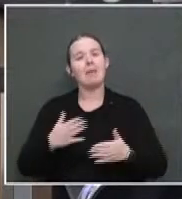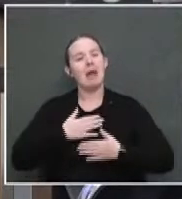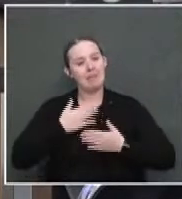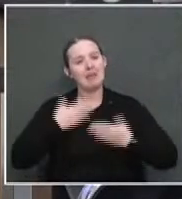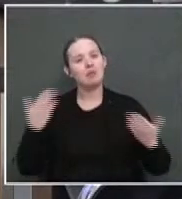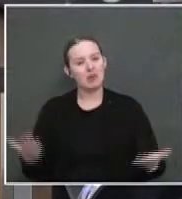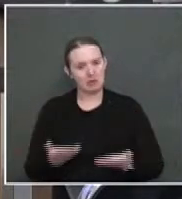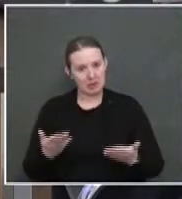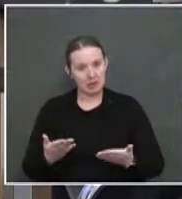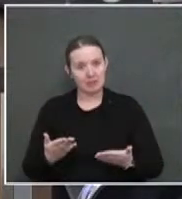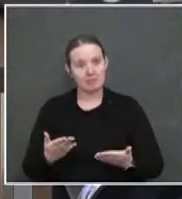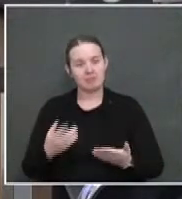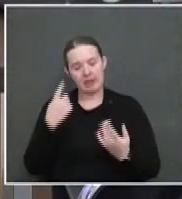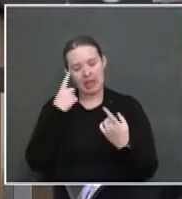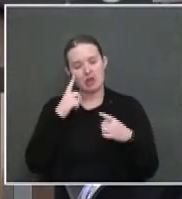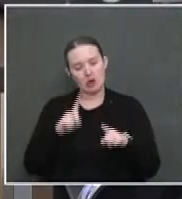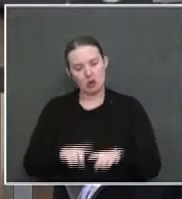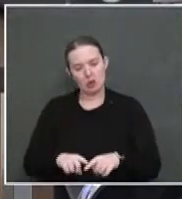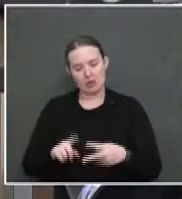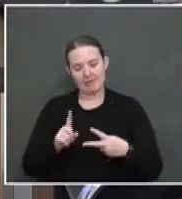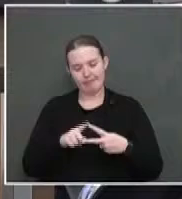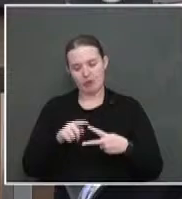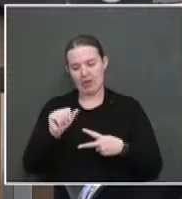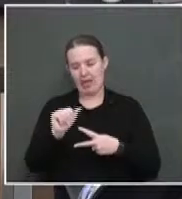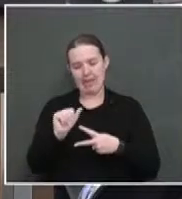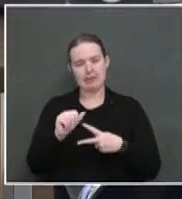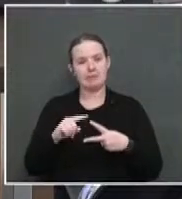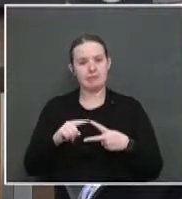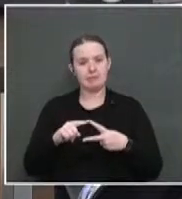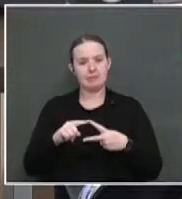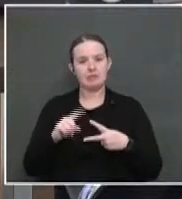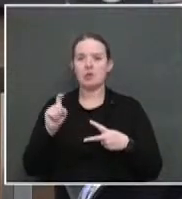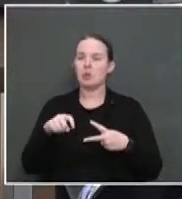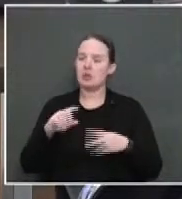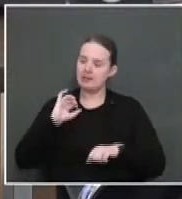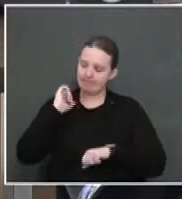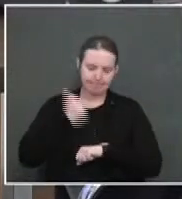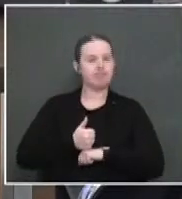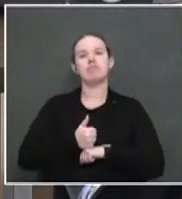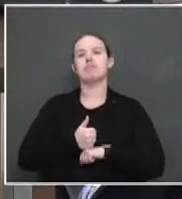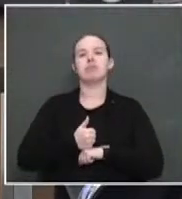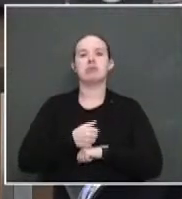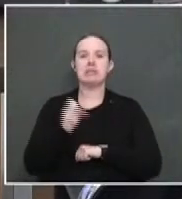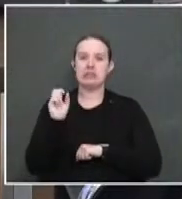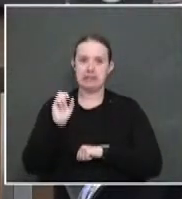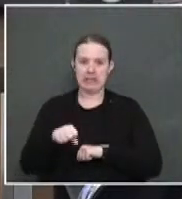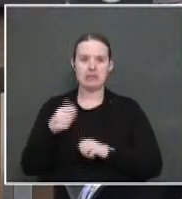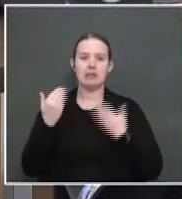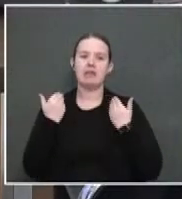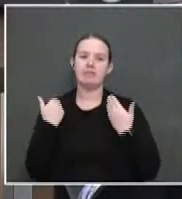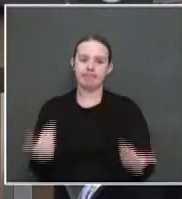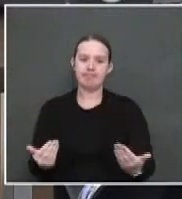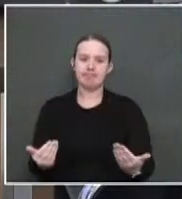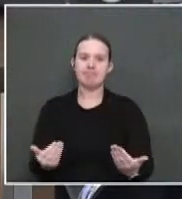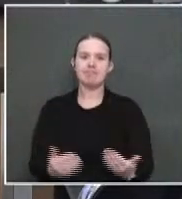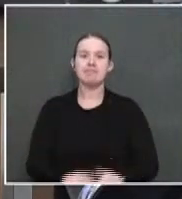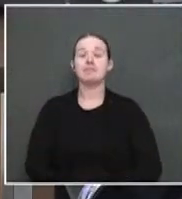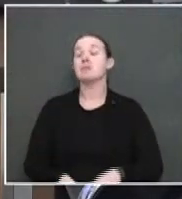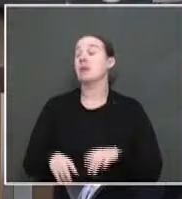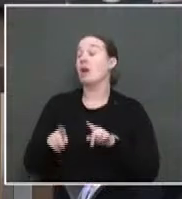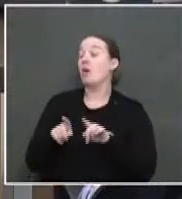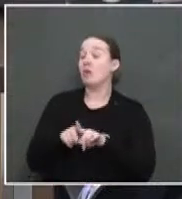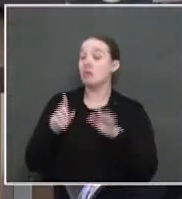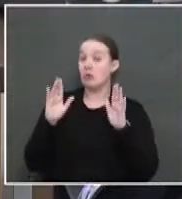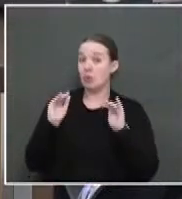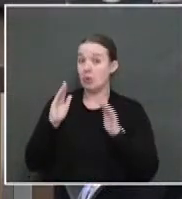am for option A as well. I think we need to get that in place and go from there. I would also